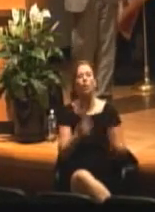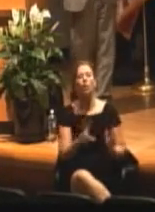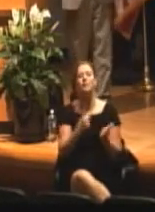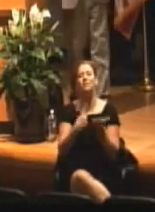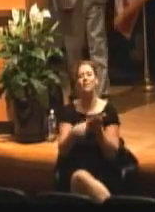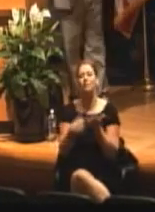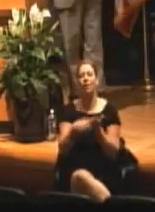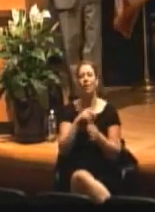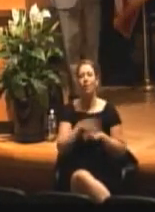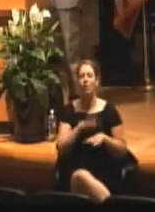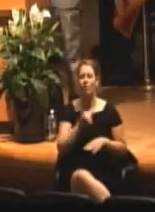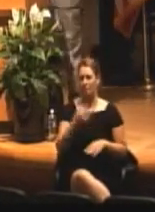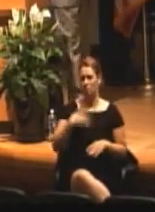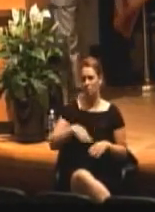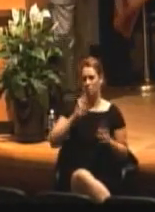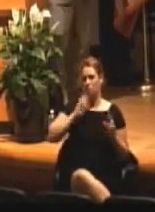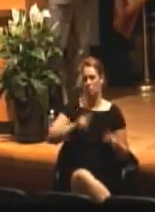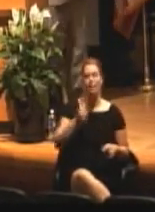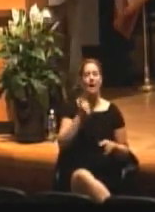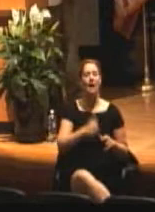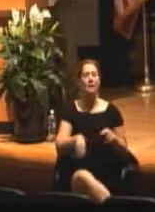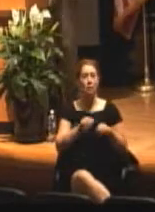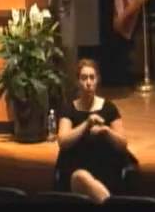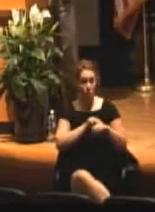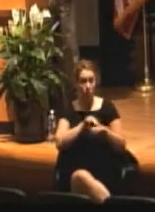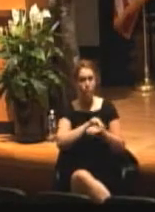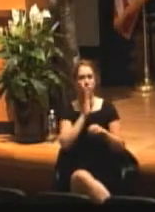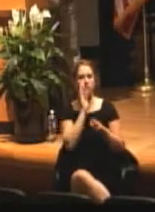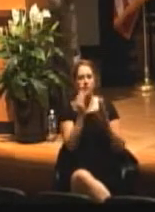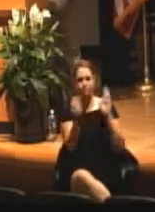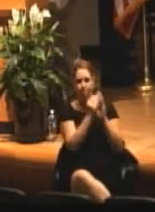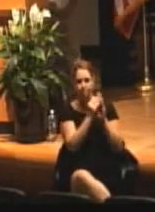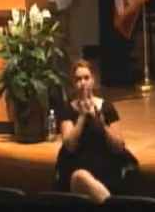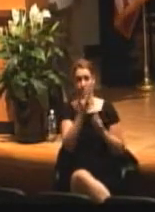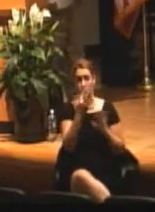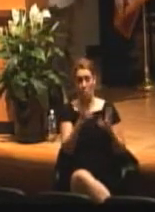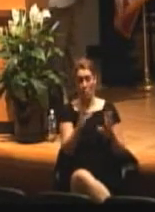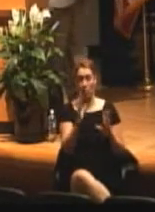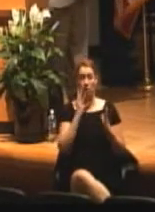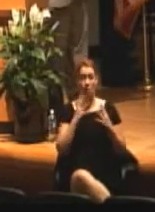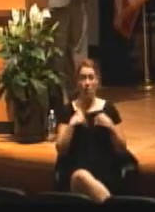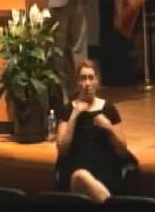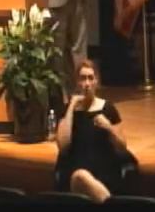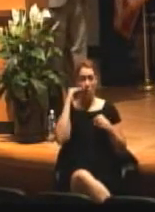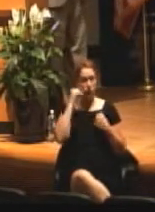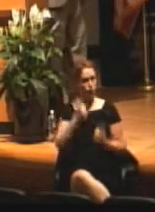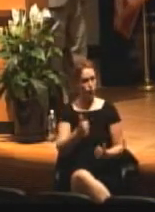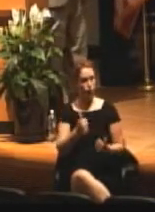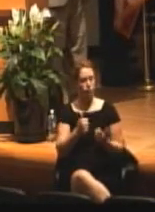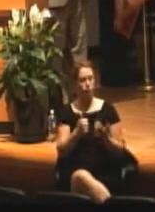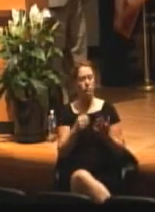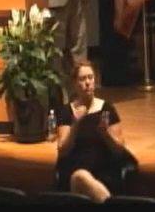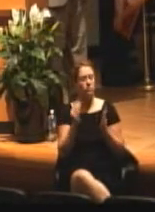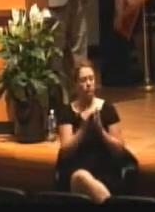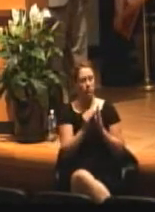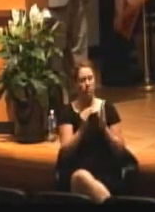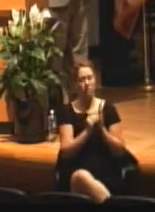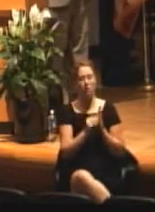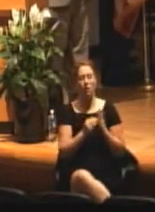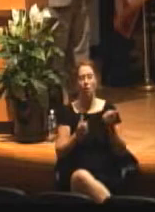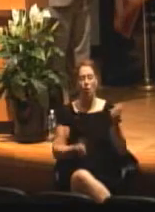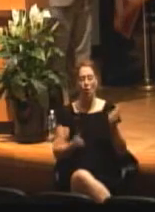the credit report, you're going to have any mortgages maybe that you might have. So if you already are a homeowner, that's going to be there. Car payments or leases will be in